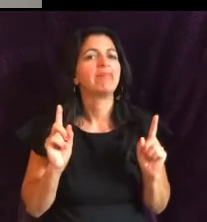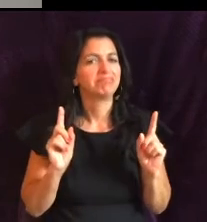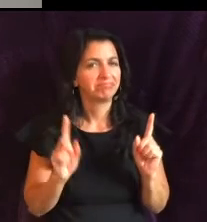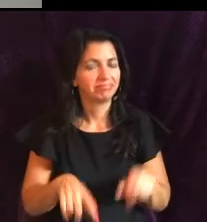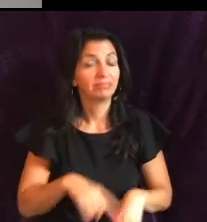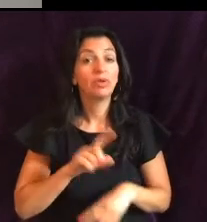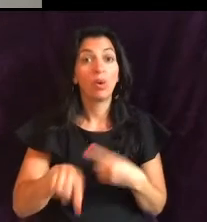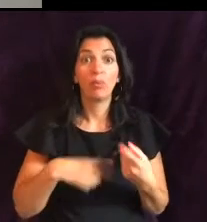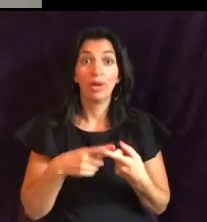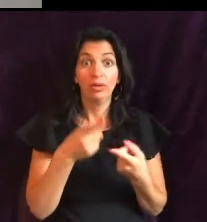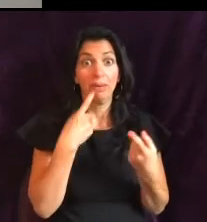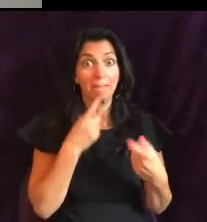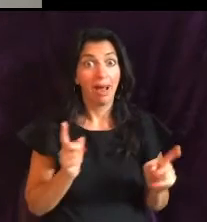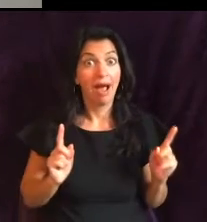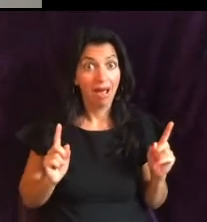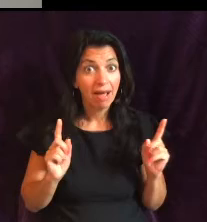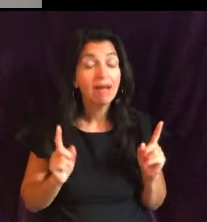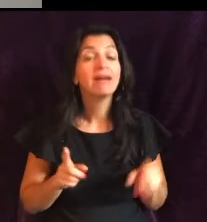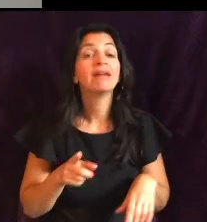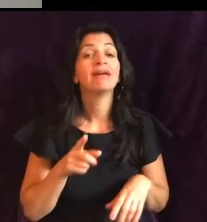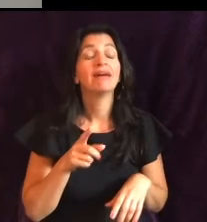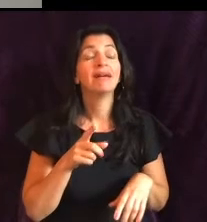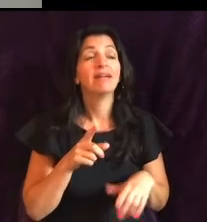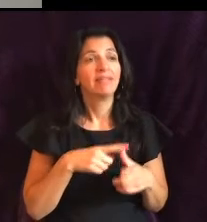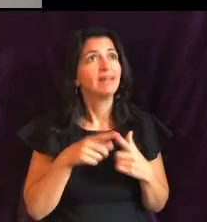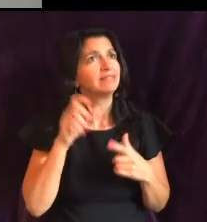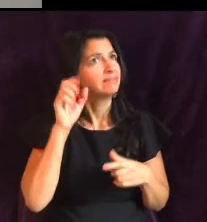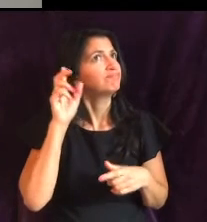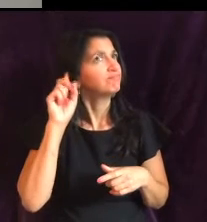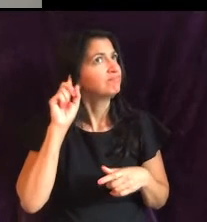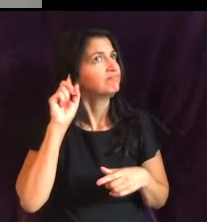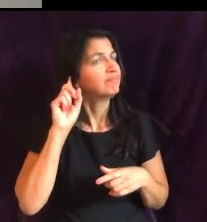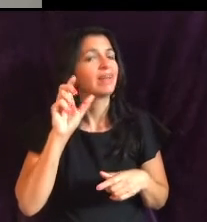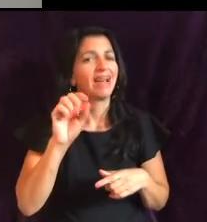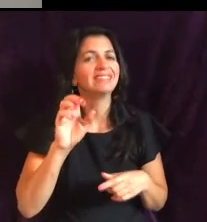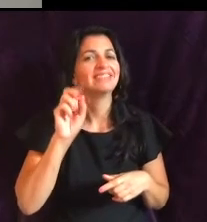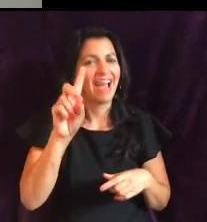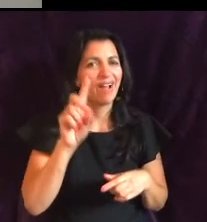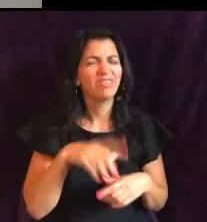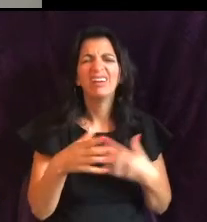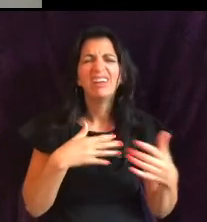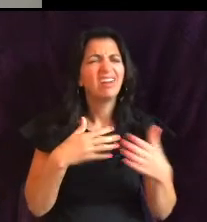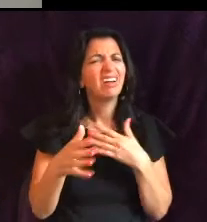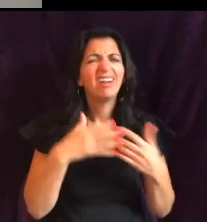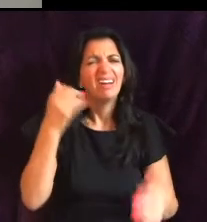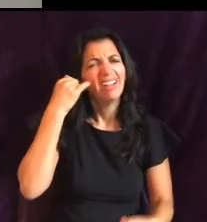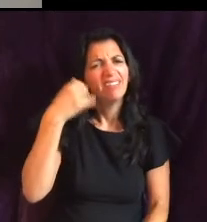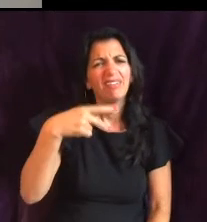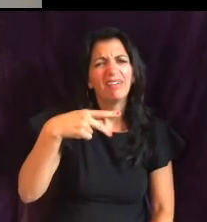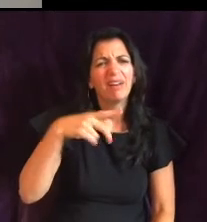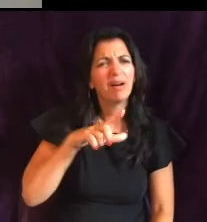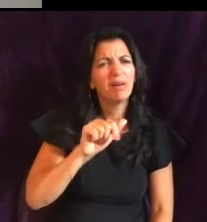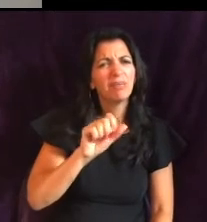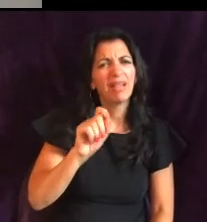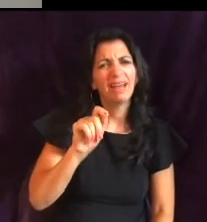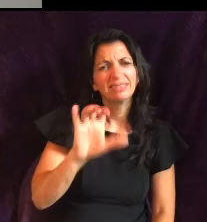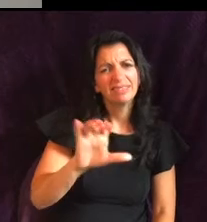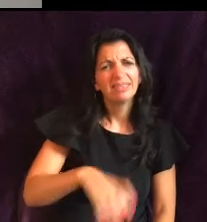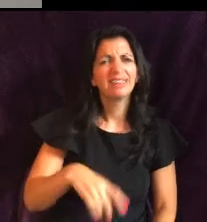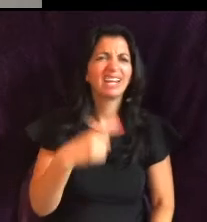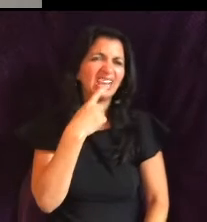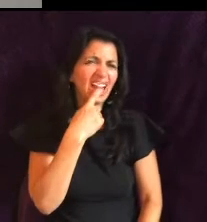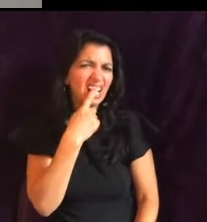once you do, you'll be able to get a sound out of a plastic or a glass bottle. All right? So